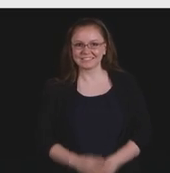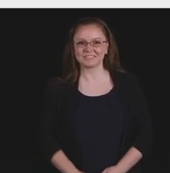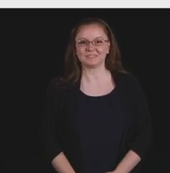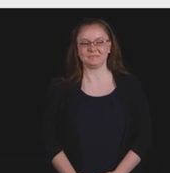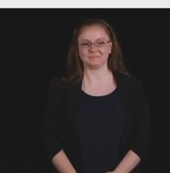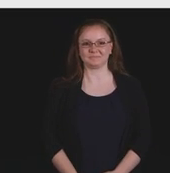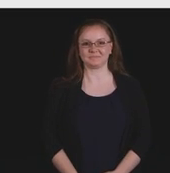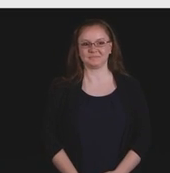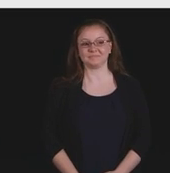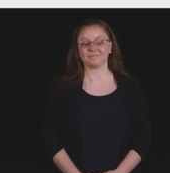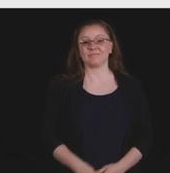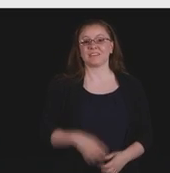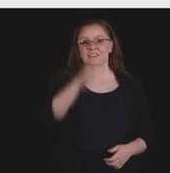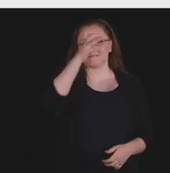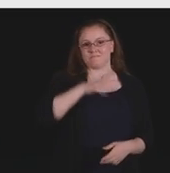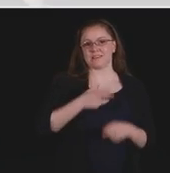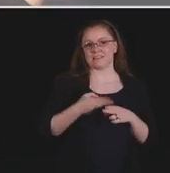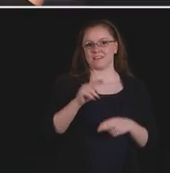When Nicholas Tarot